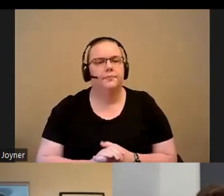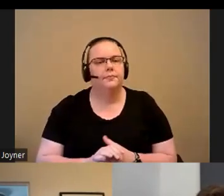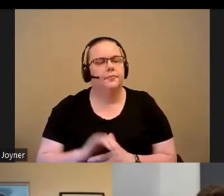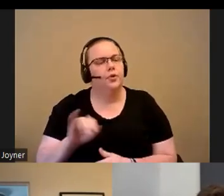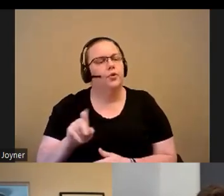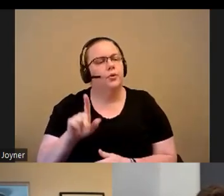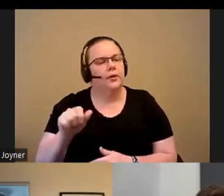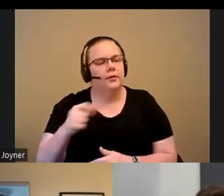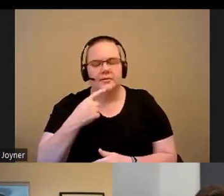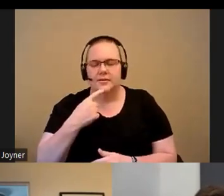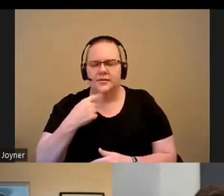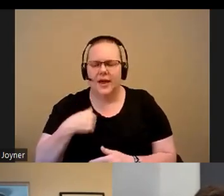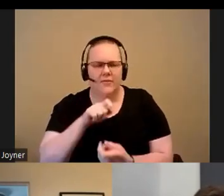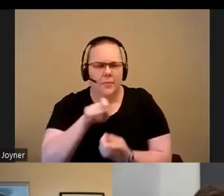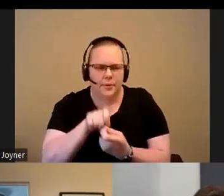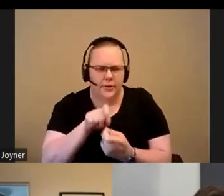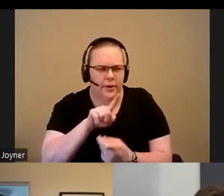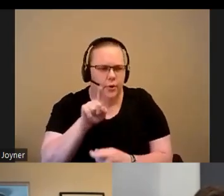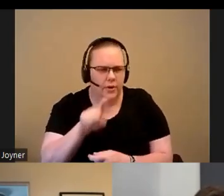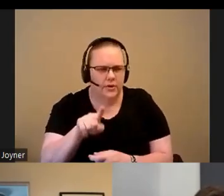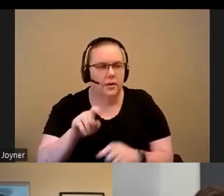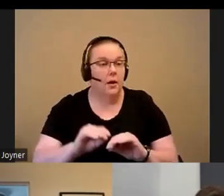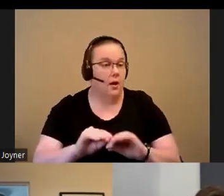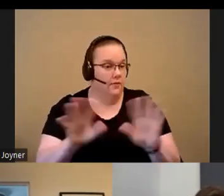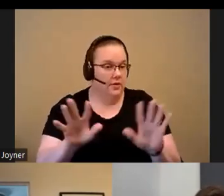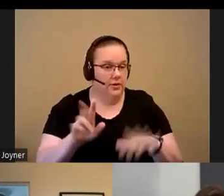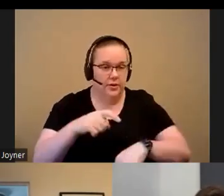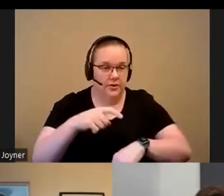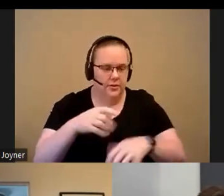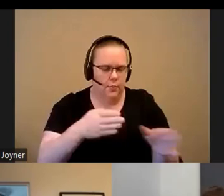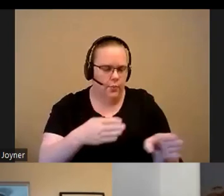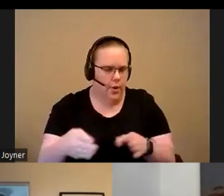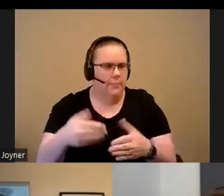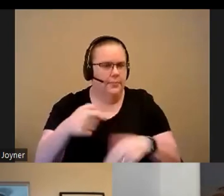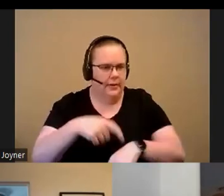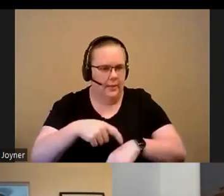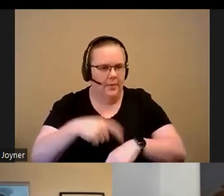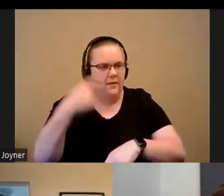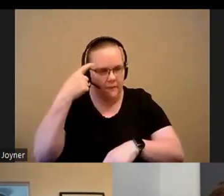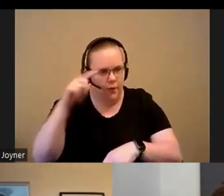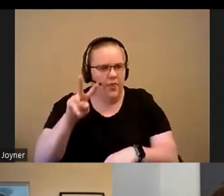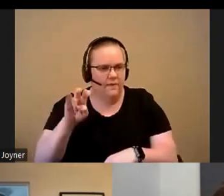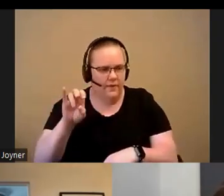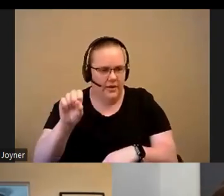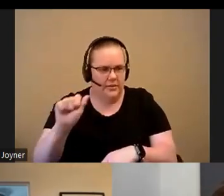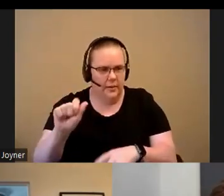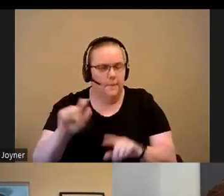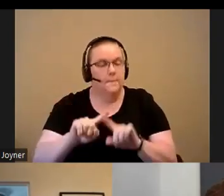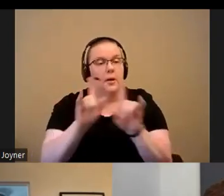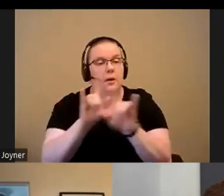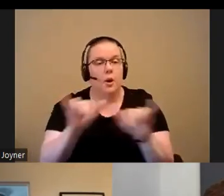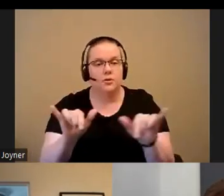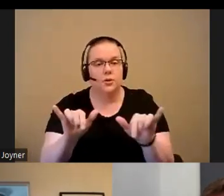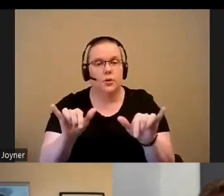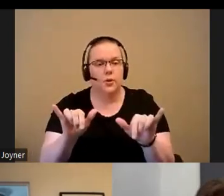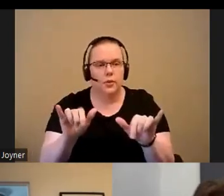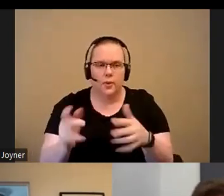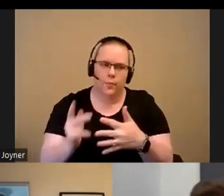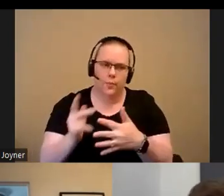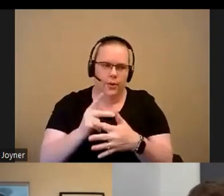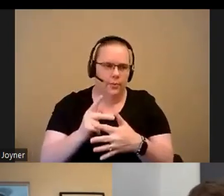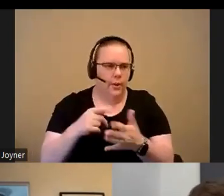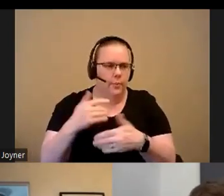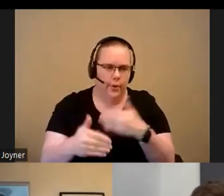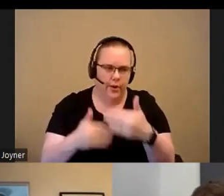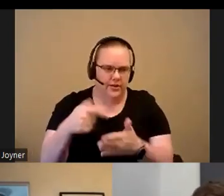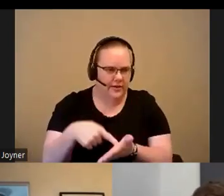question. So obviously there's the timing, the prep timing that you should have for the visa, but there's also the premium processing fee, which means